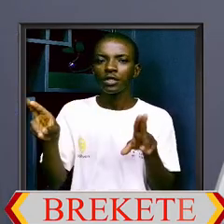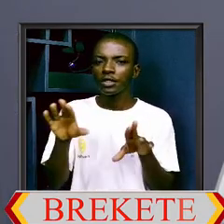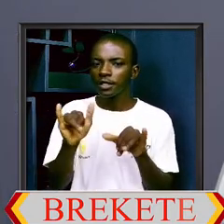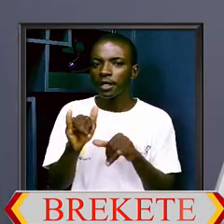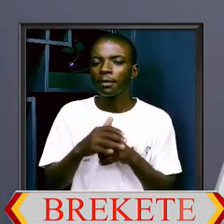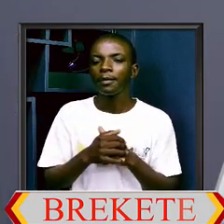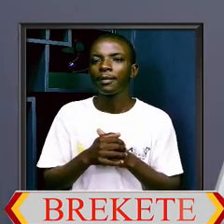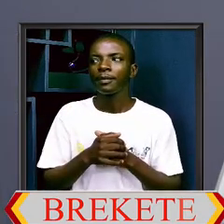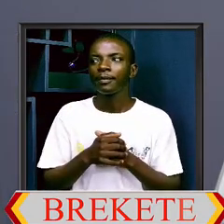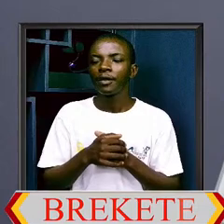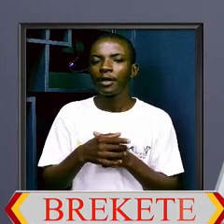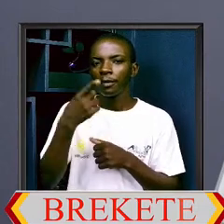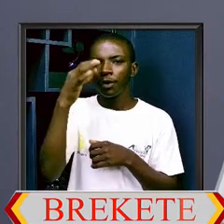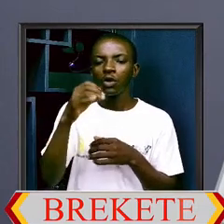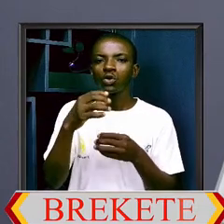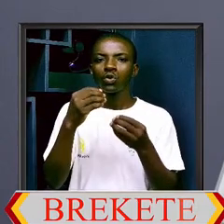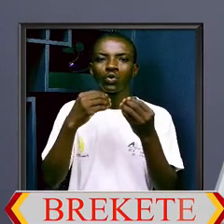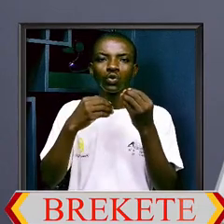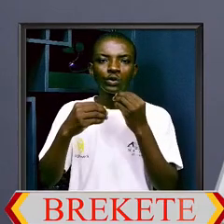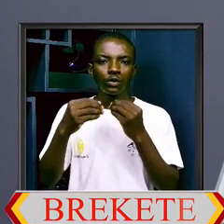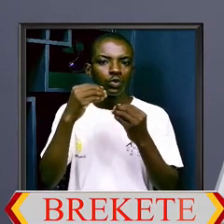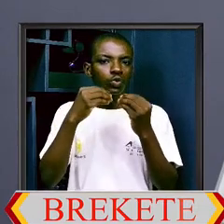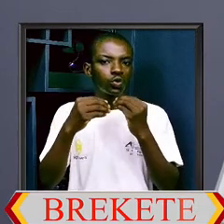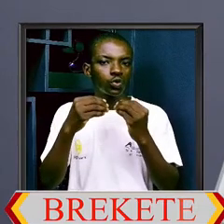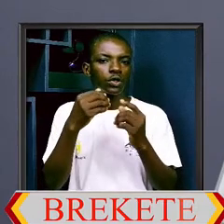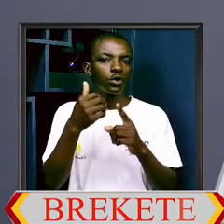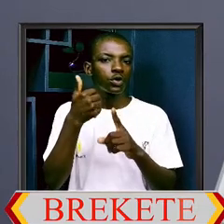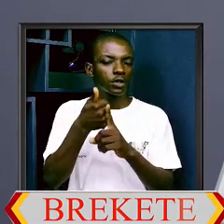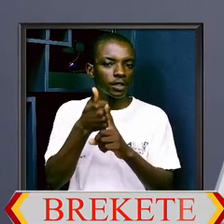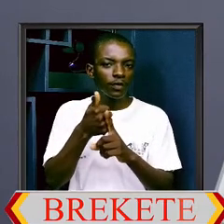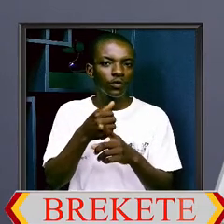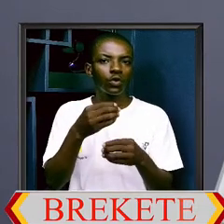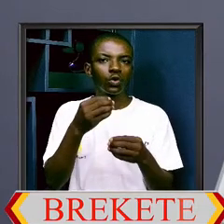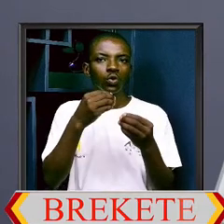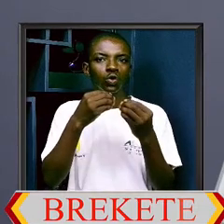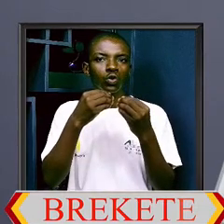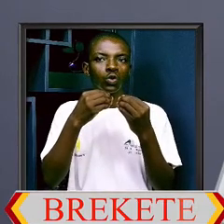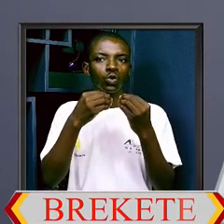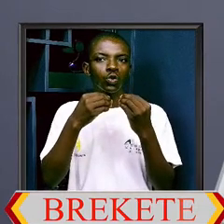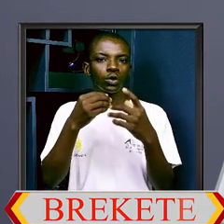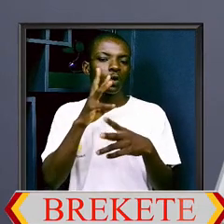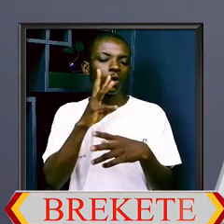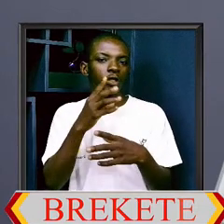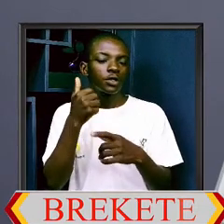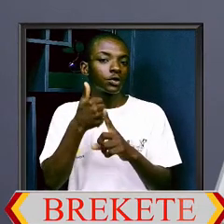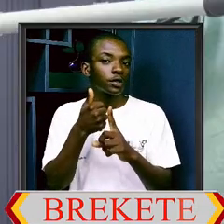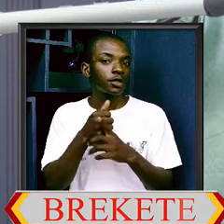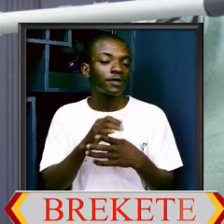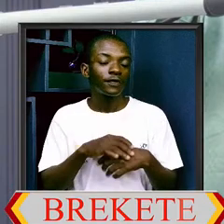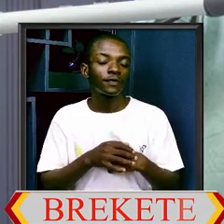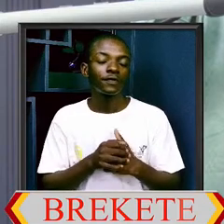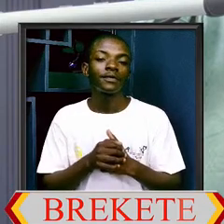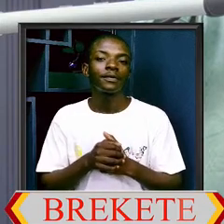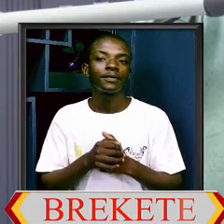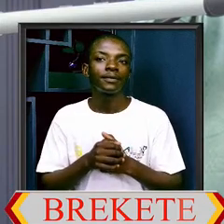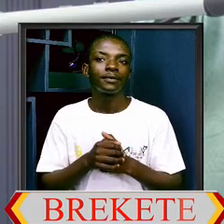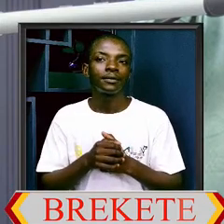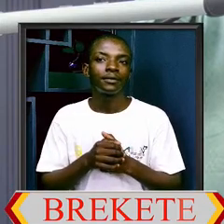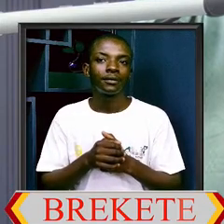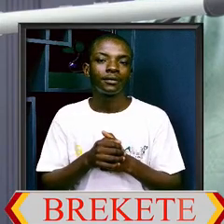same thing because you chew them by yourself you draw the Water by yourself are we together